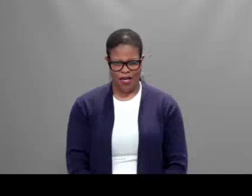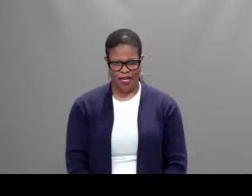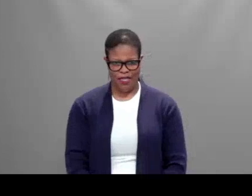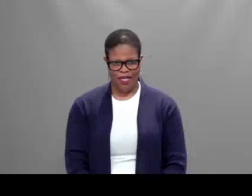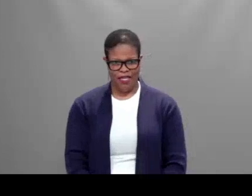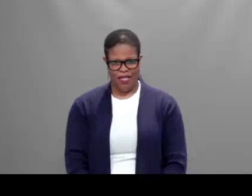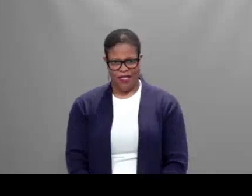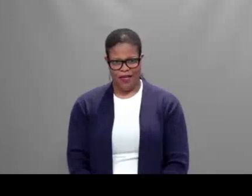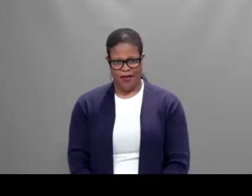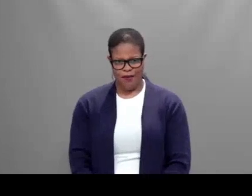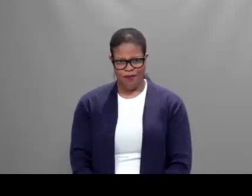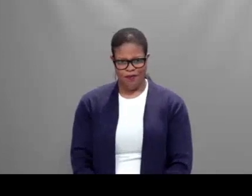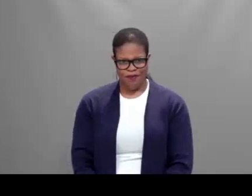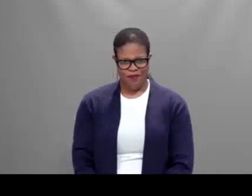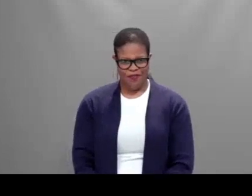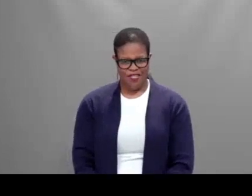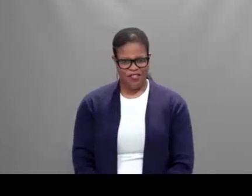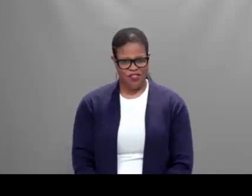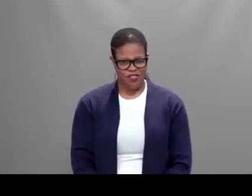understand why